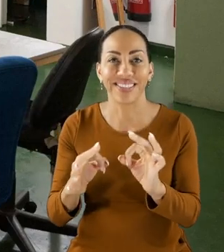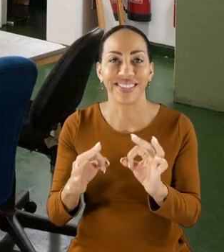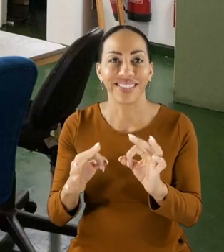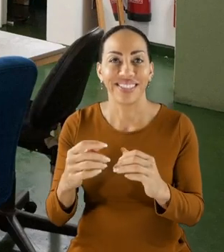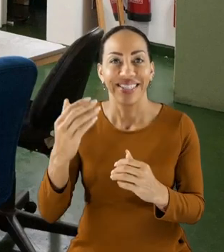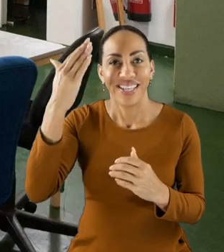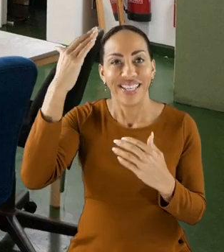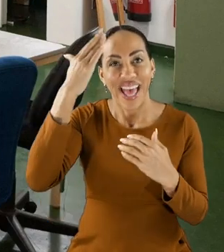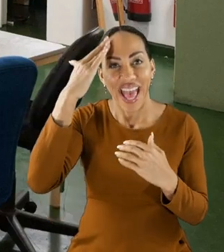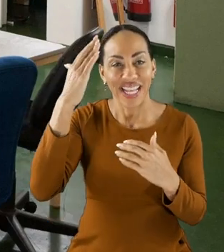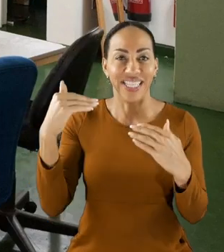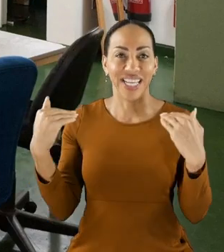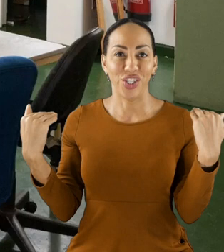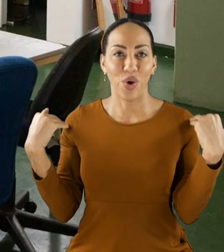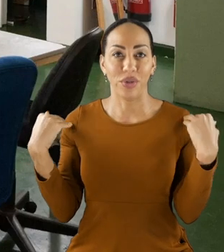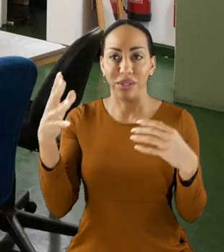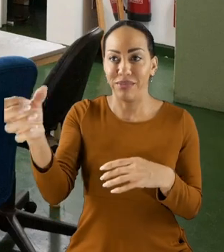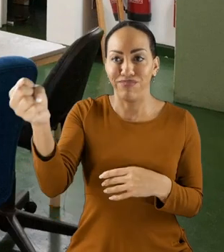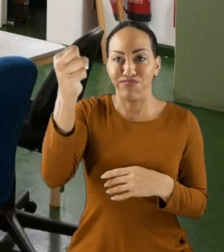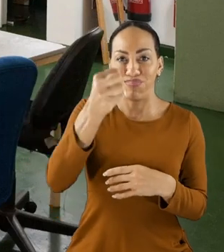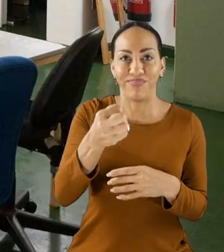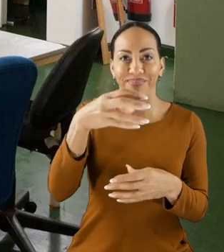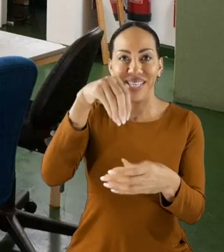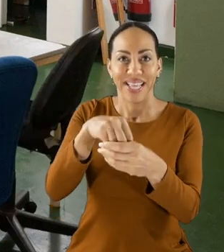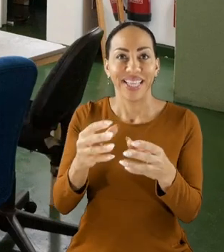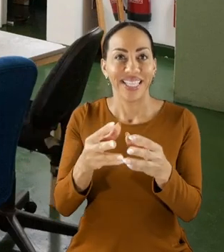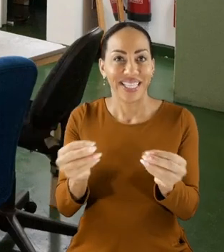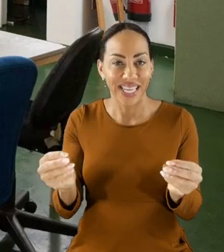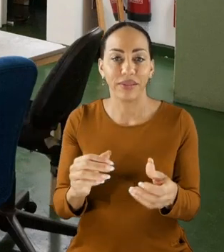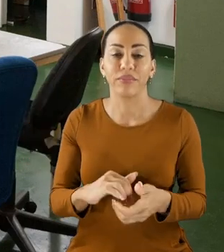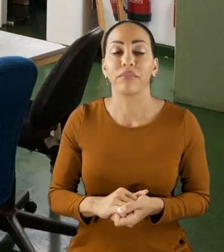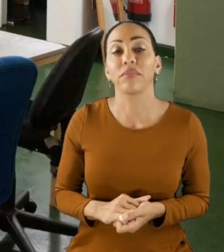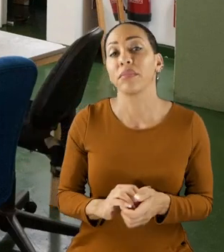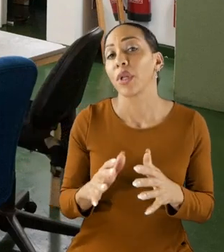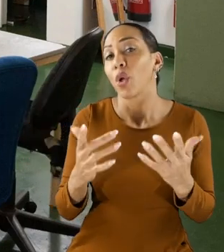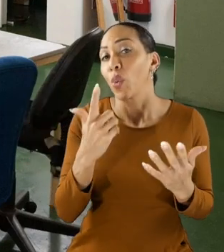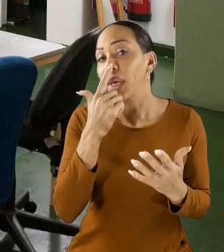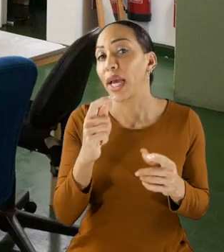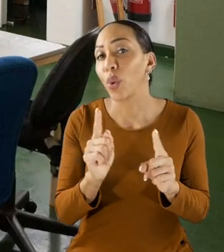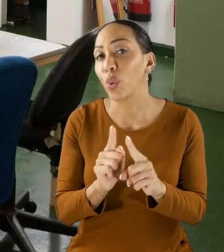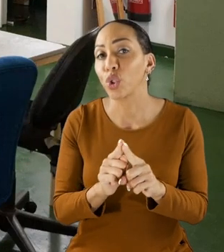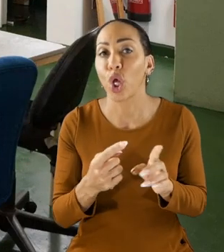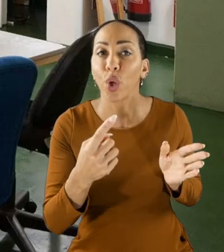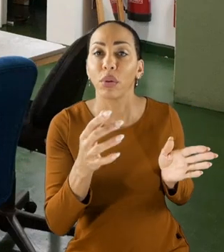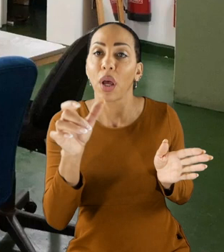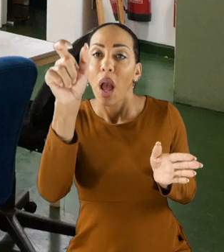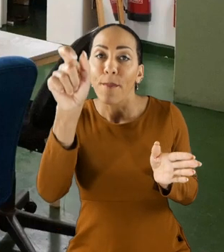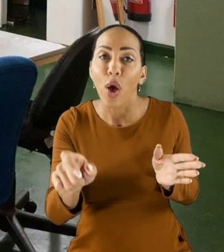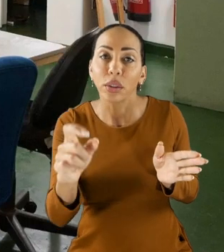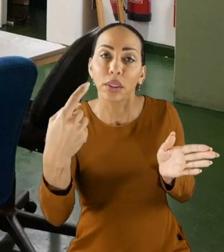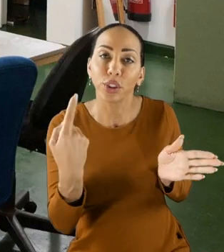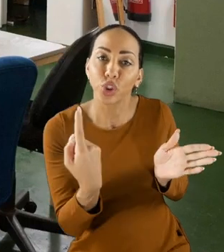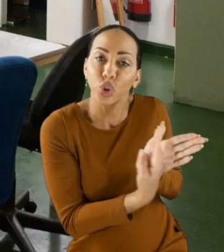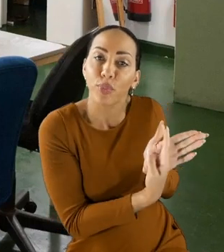performance, and they had a position where they could put this person, this sort of head and shoulders shot, appropriately in the scene. We